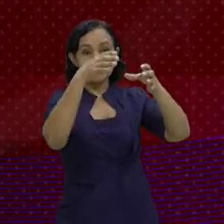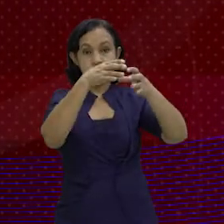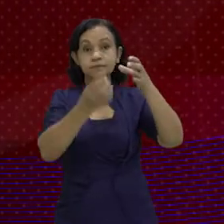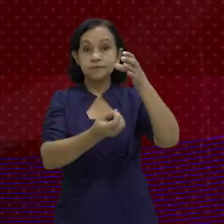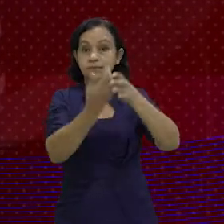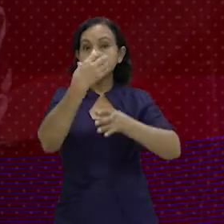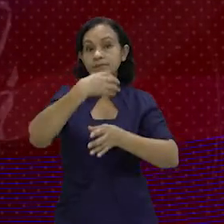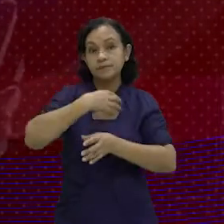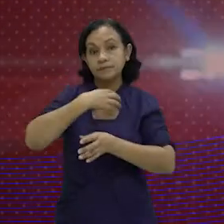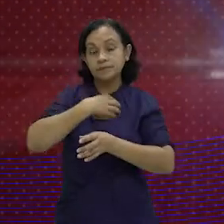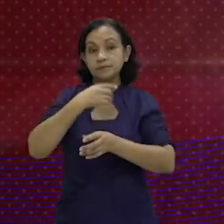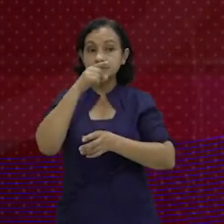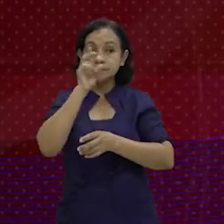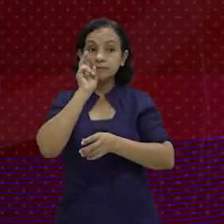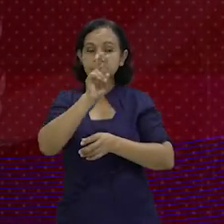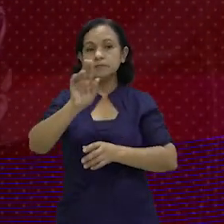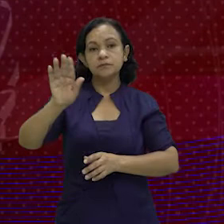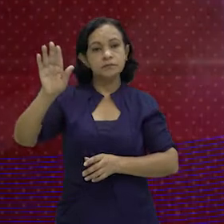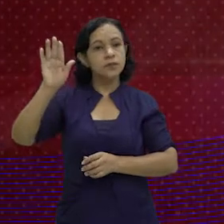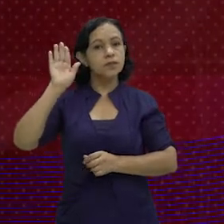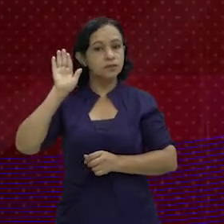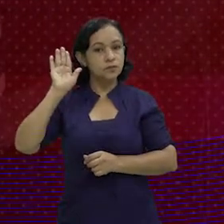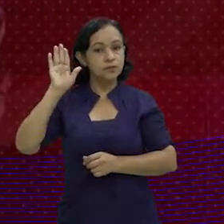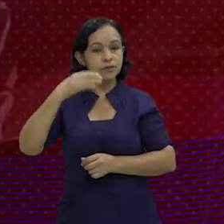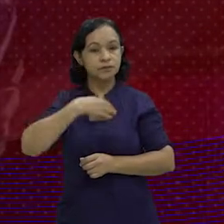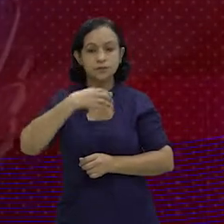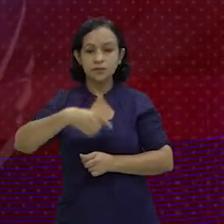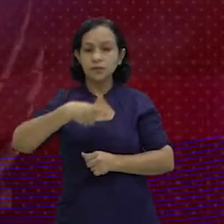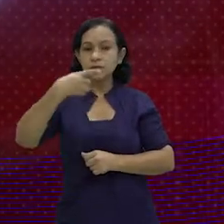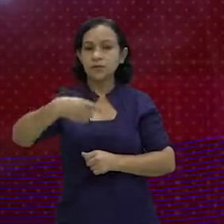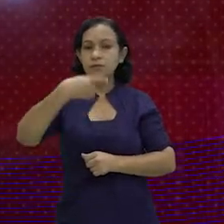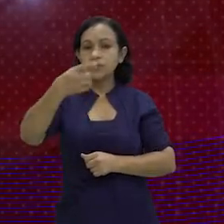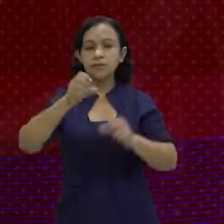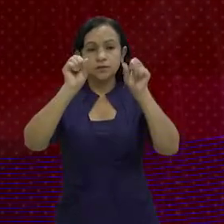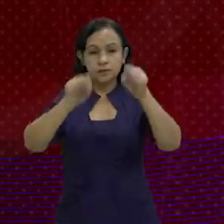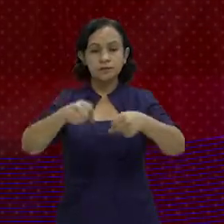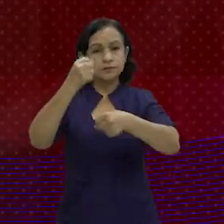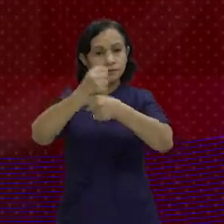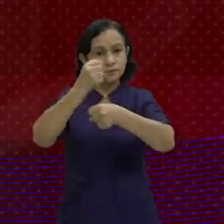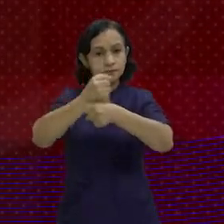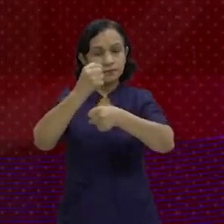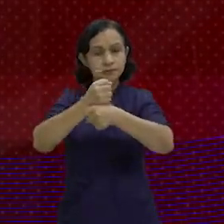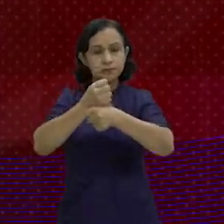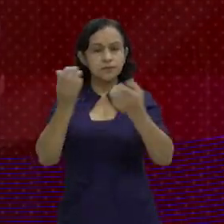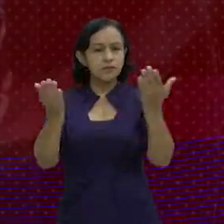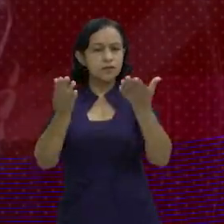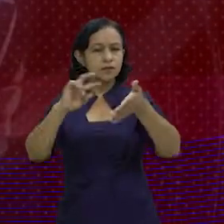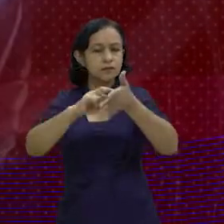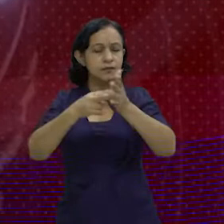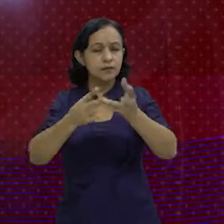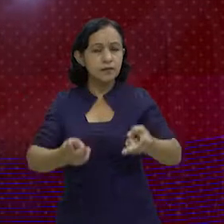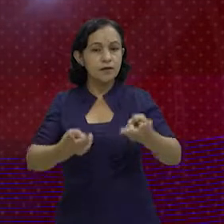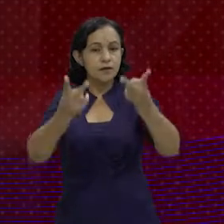for us, is a commitment to be to work on the issue of life